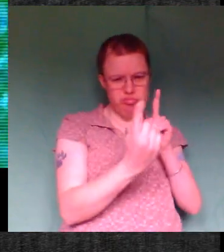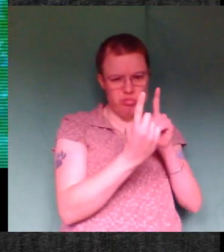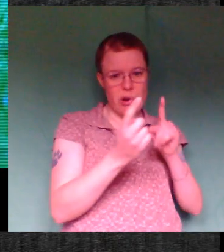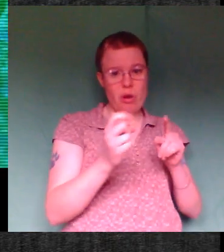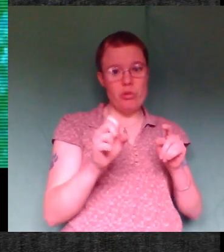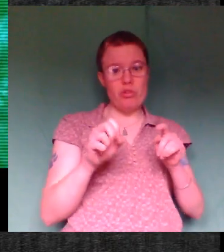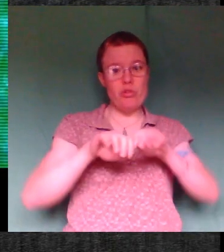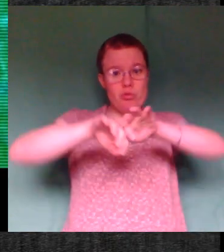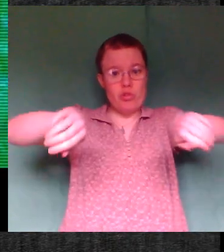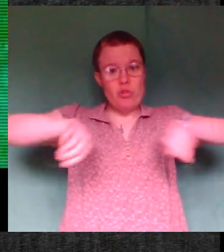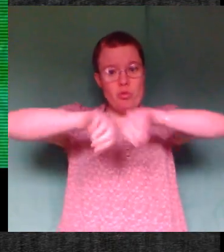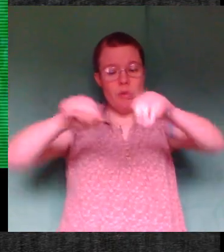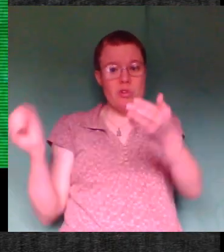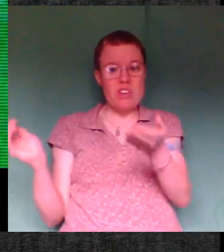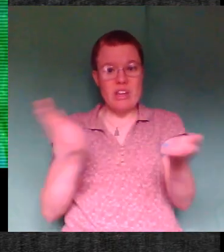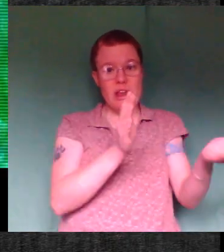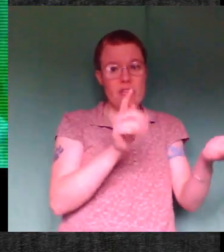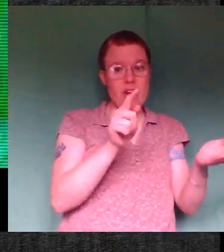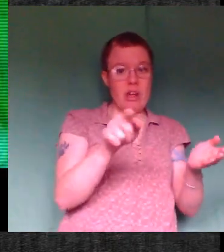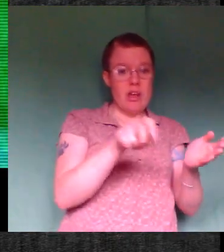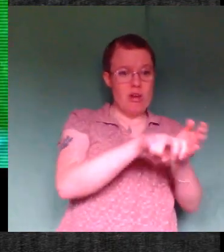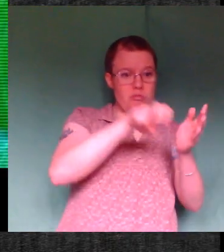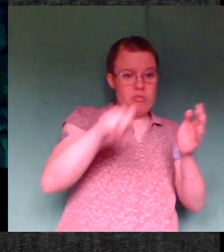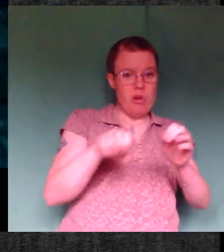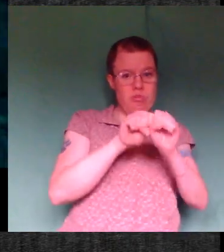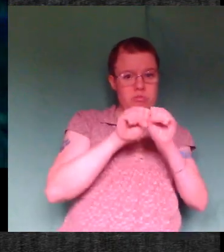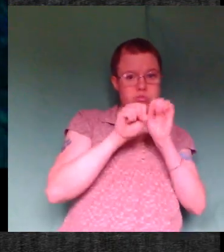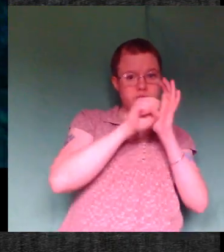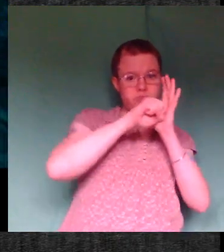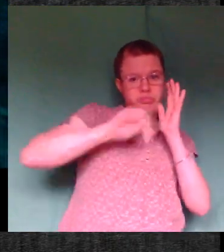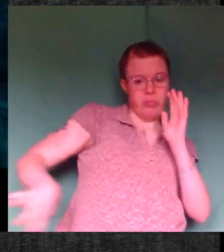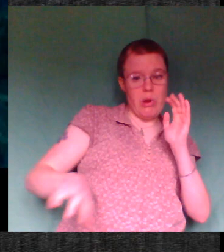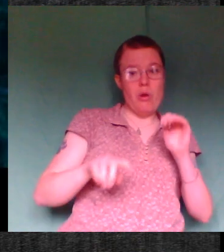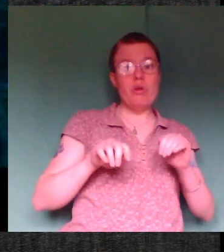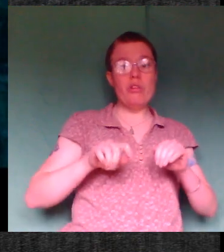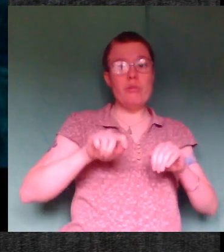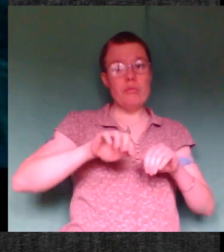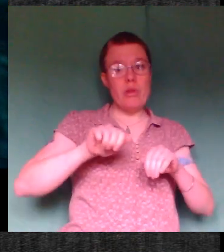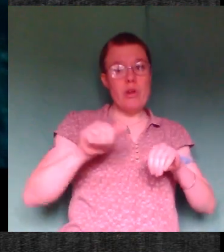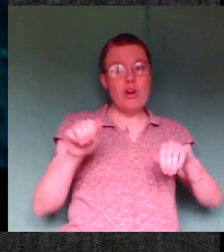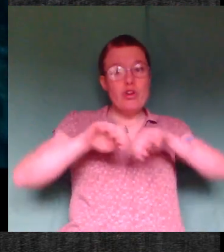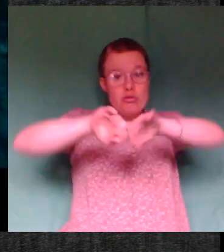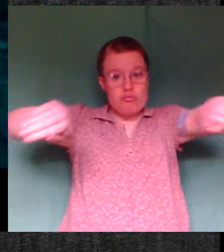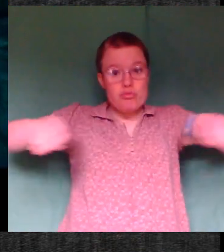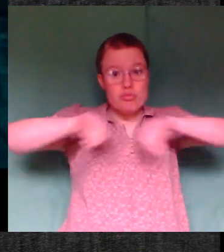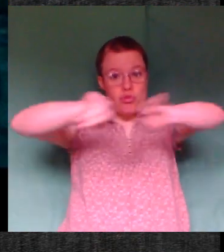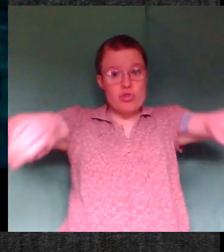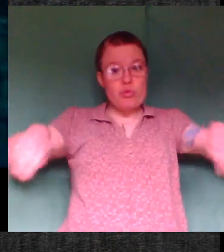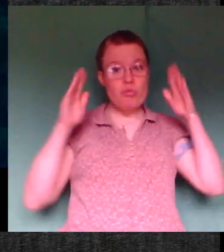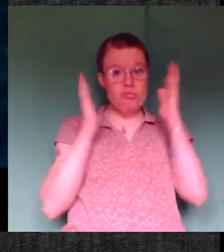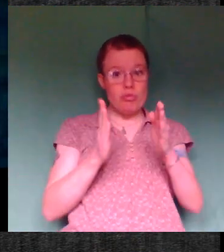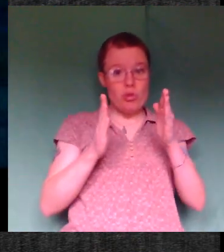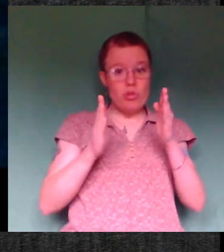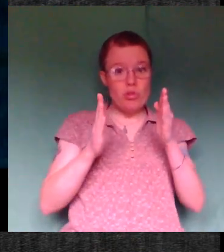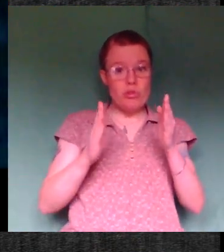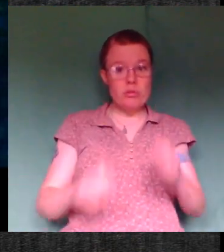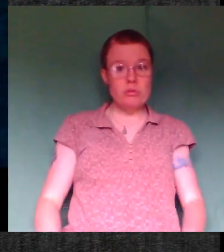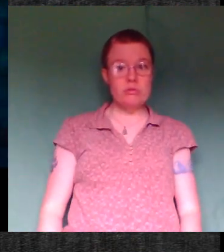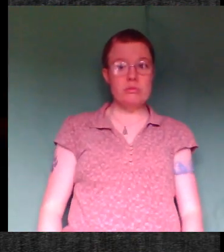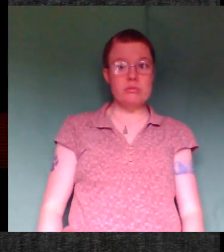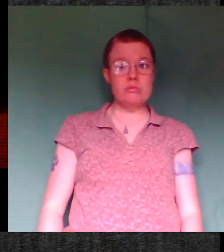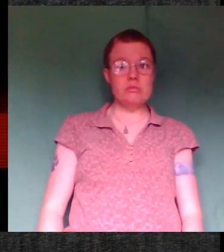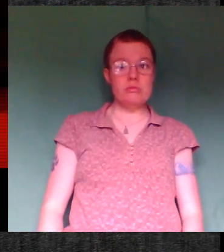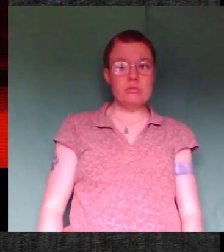High-Tech Special Forces Unit Foxhound. Your former unit, and one that I was a commander of. So they're still